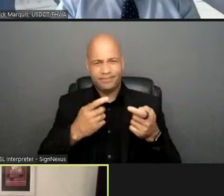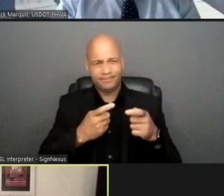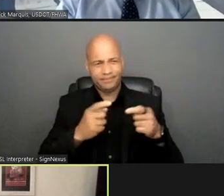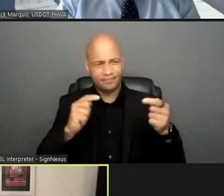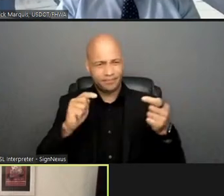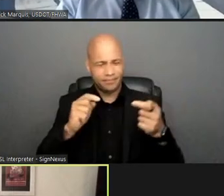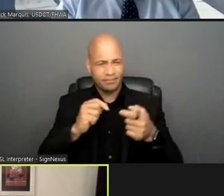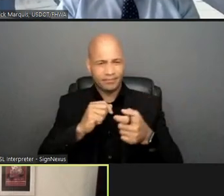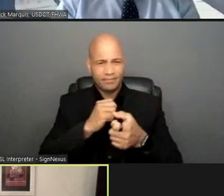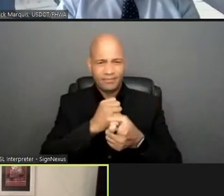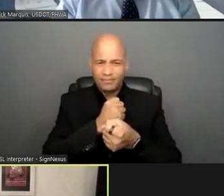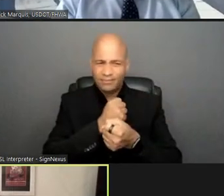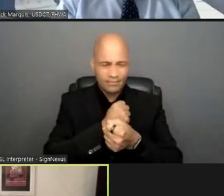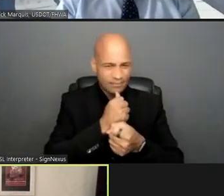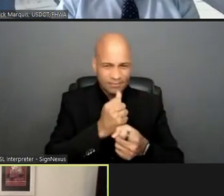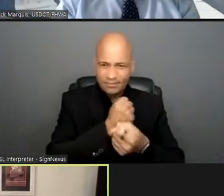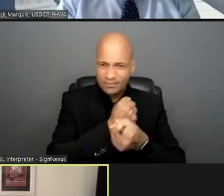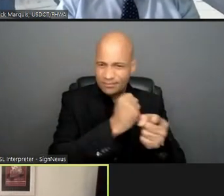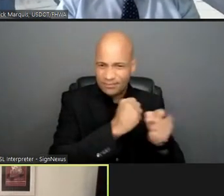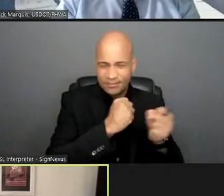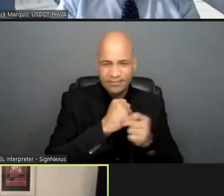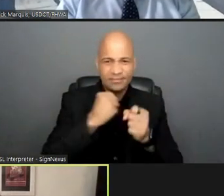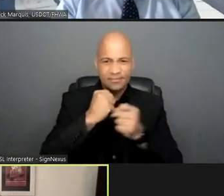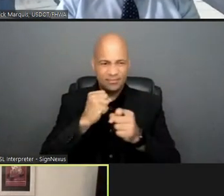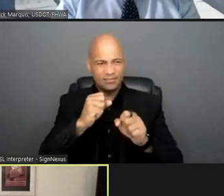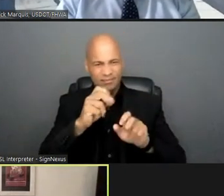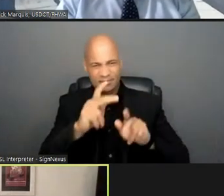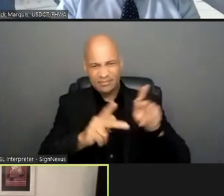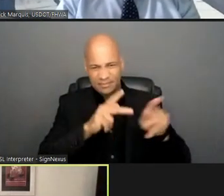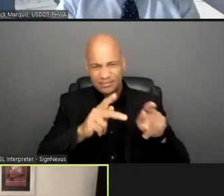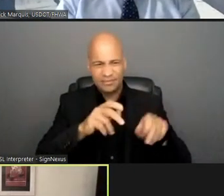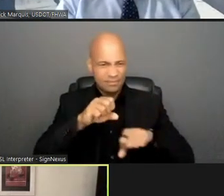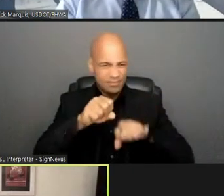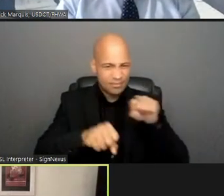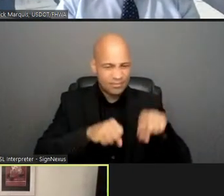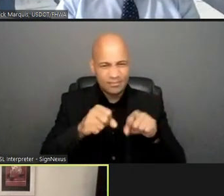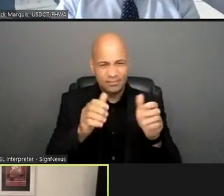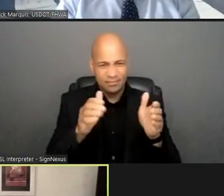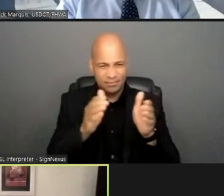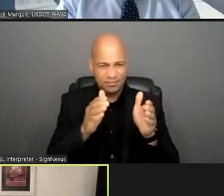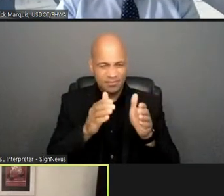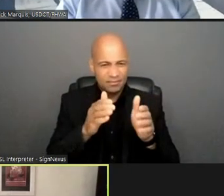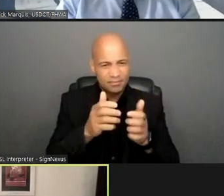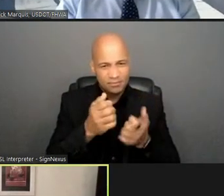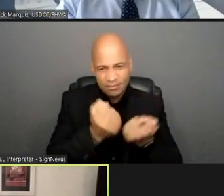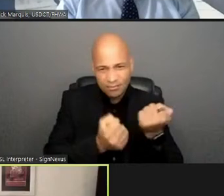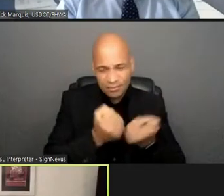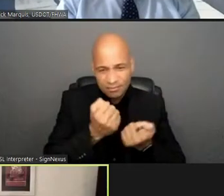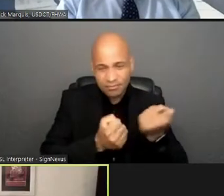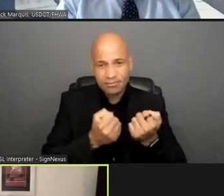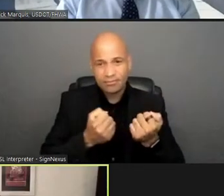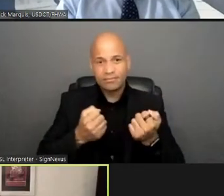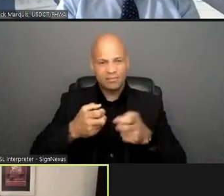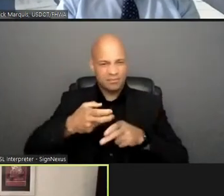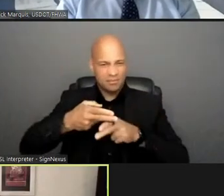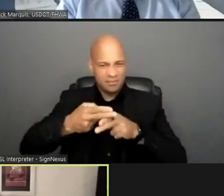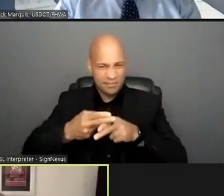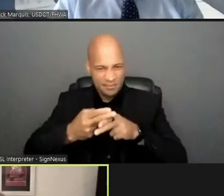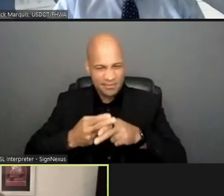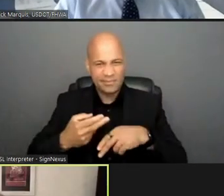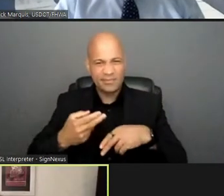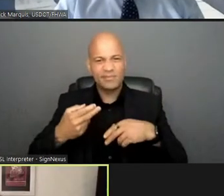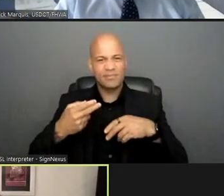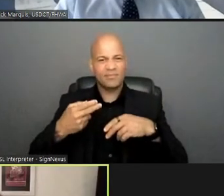and safer for the occupants they become more and more deadly for pedestrians cyclists and smaller Vehicles The increased weight in taller flatter grills